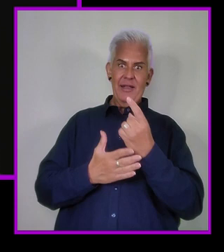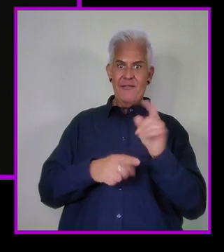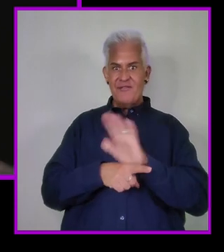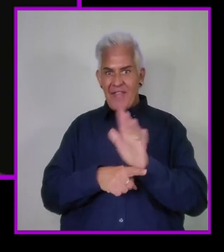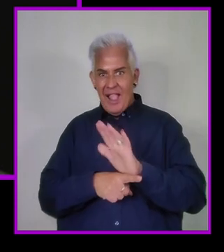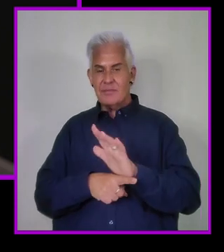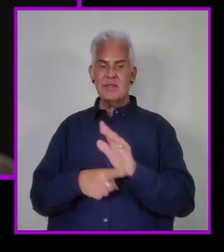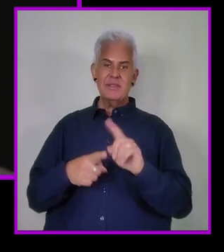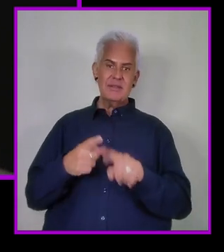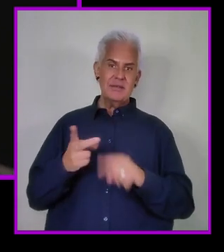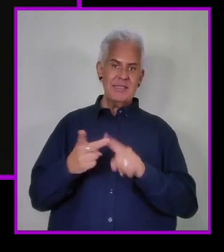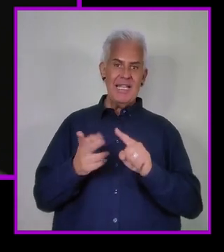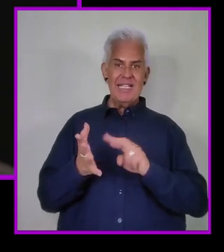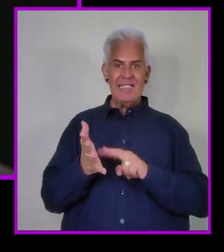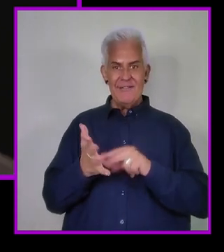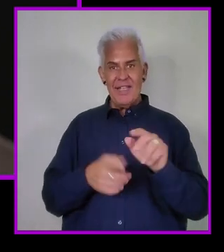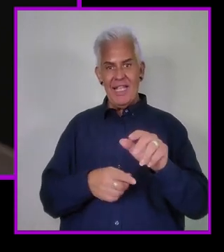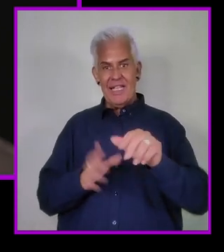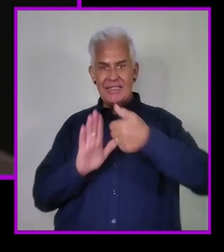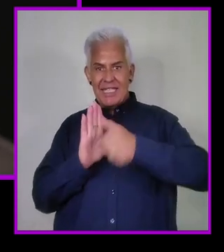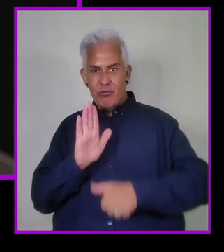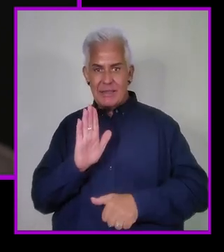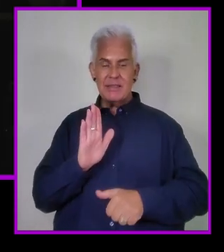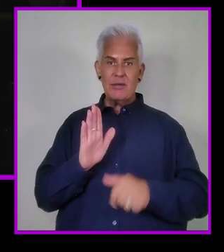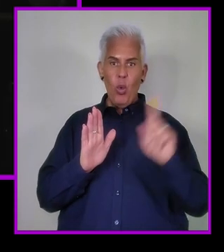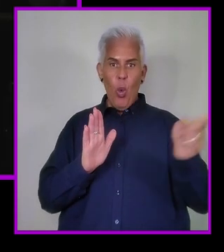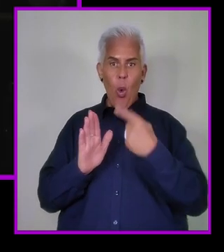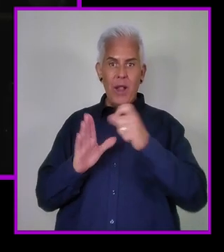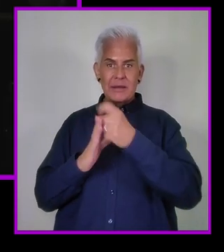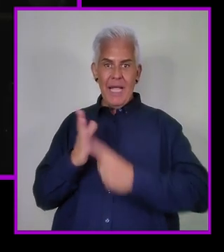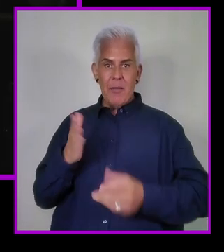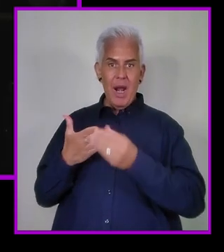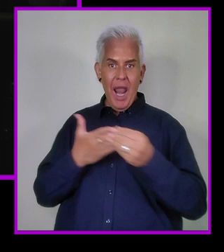films, disabled-led TV series. And until that happens,